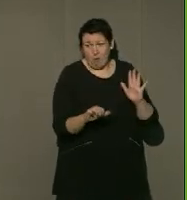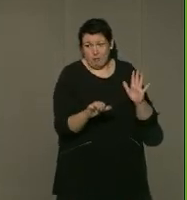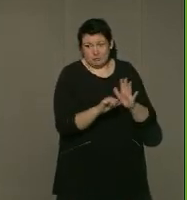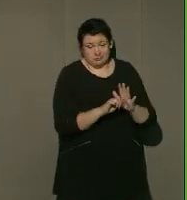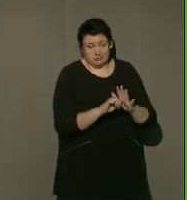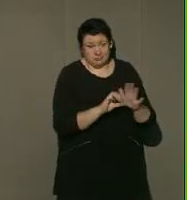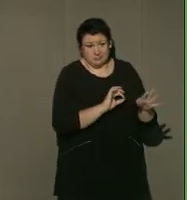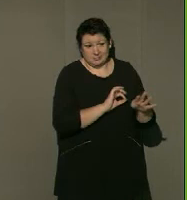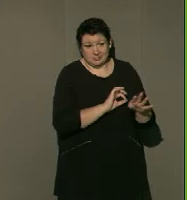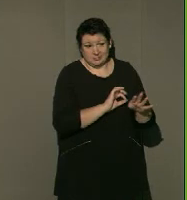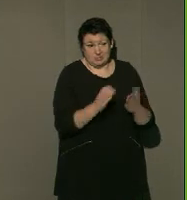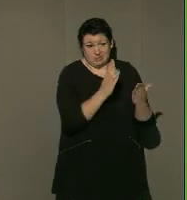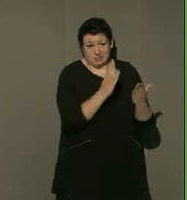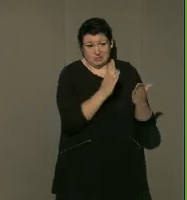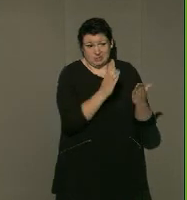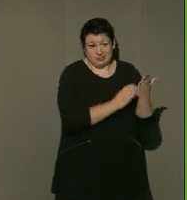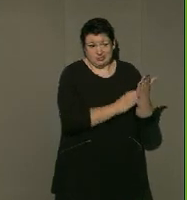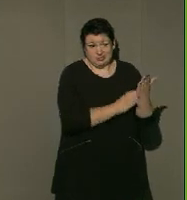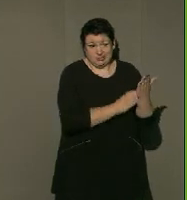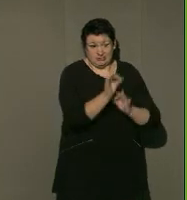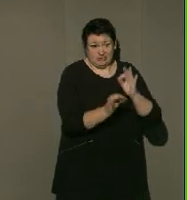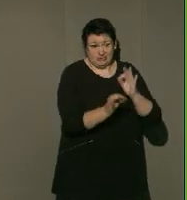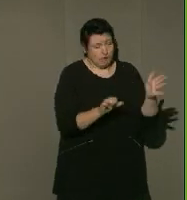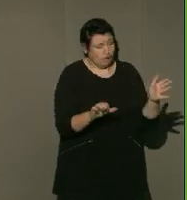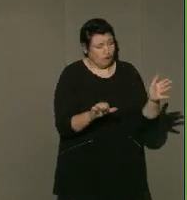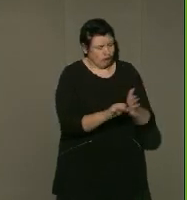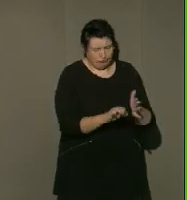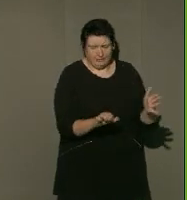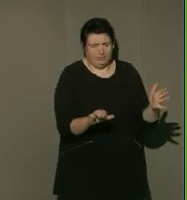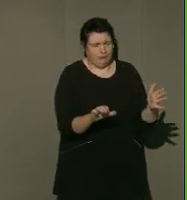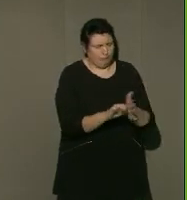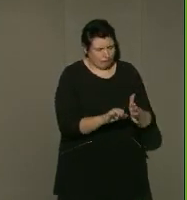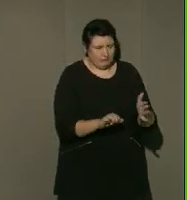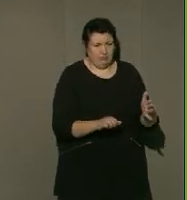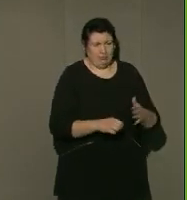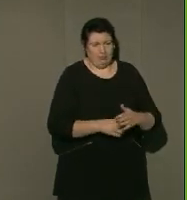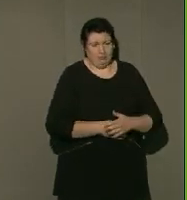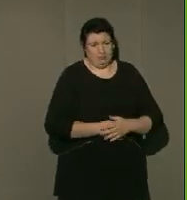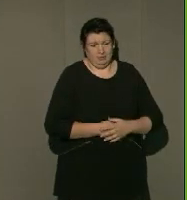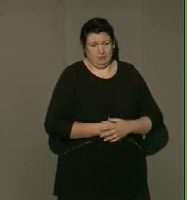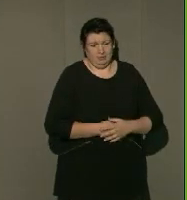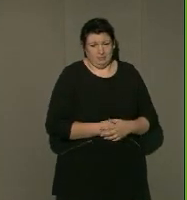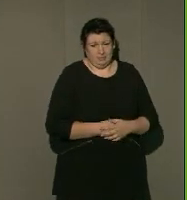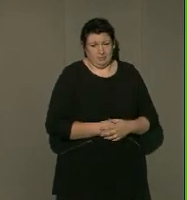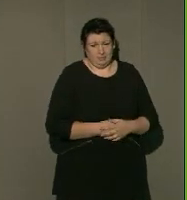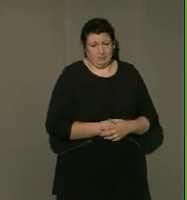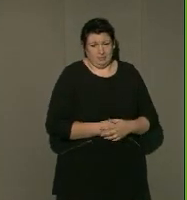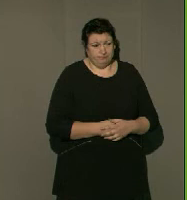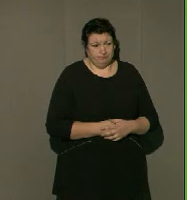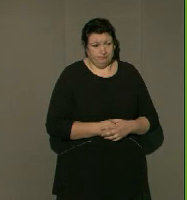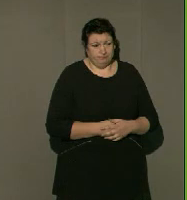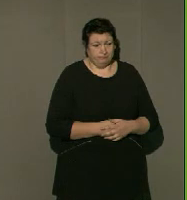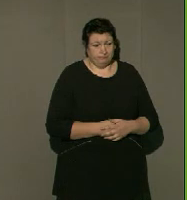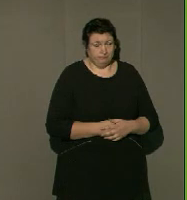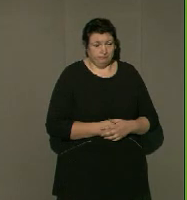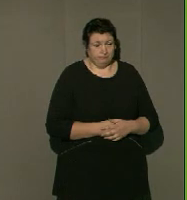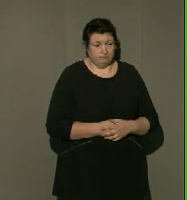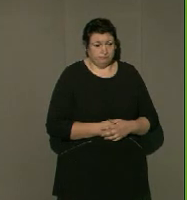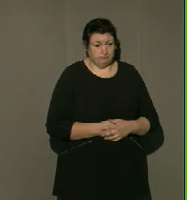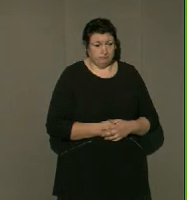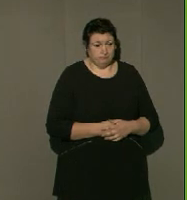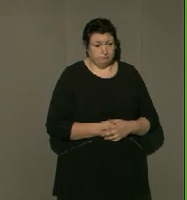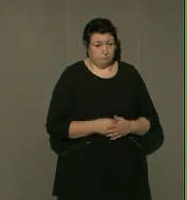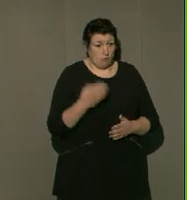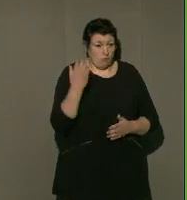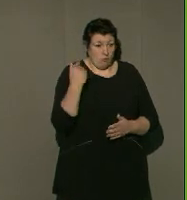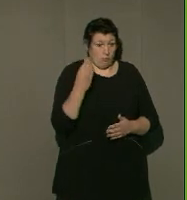constitutional questions is even more difficult. We heard earlier in conference that there are members, new ones